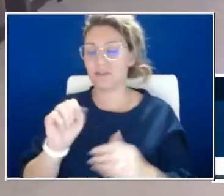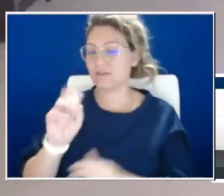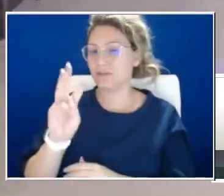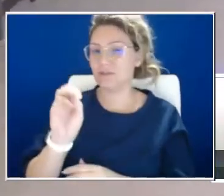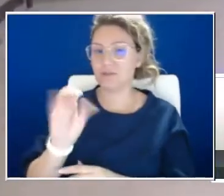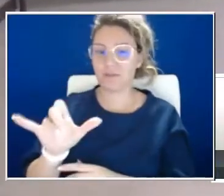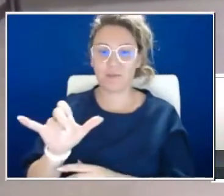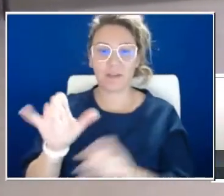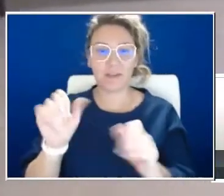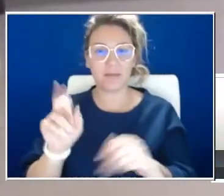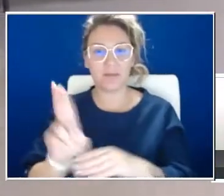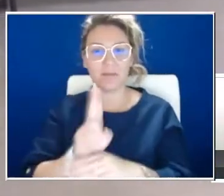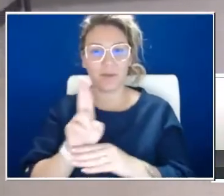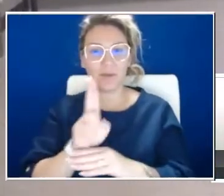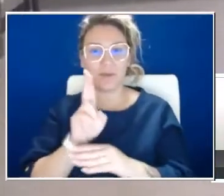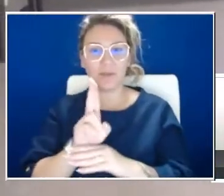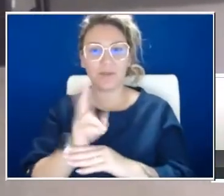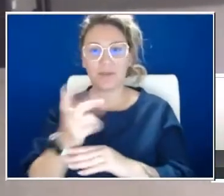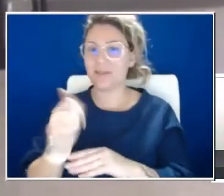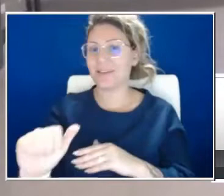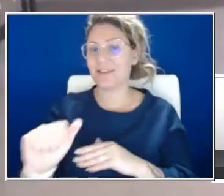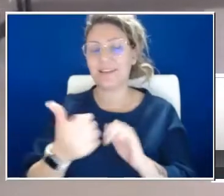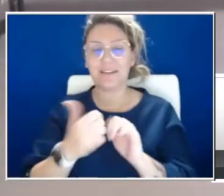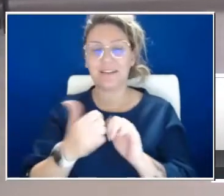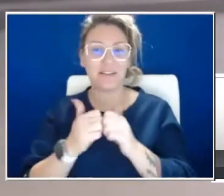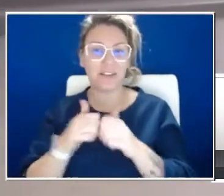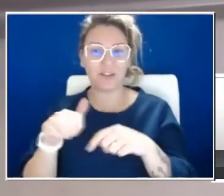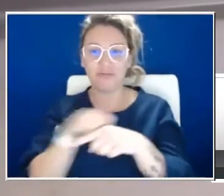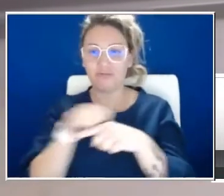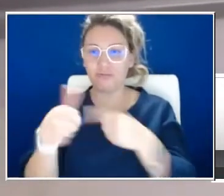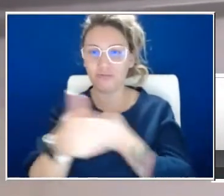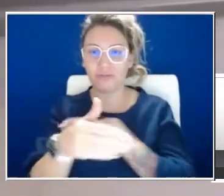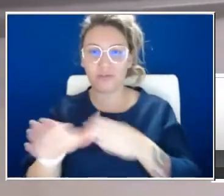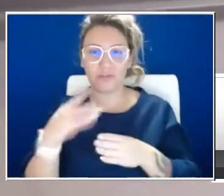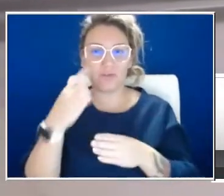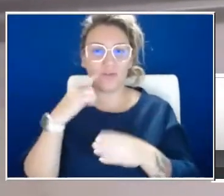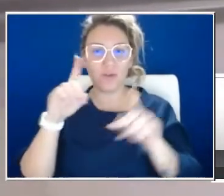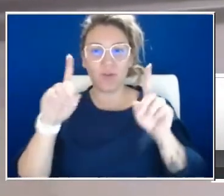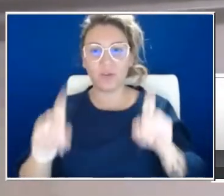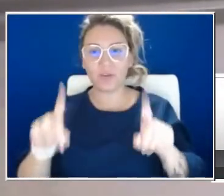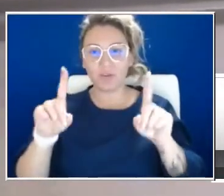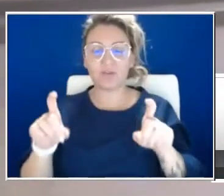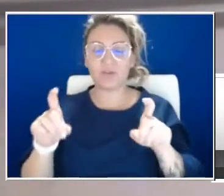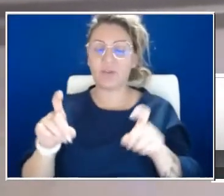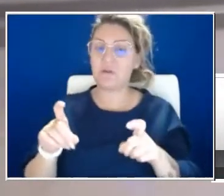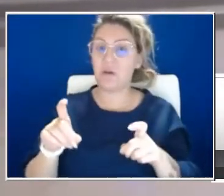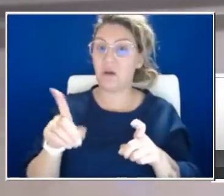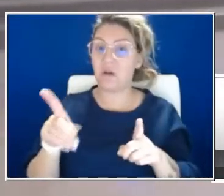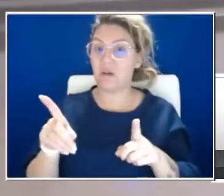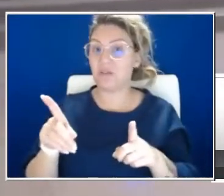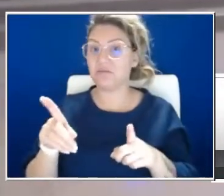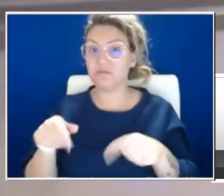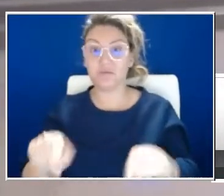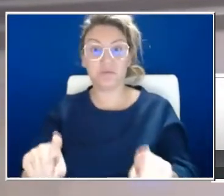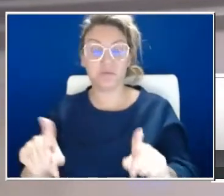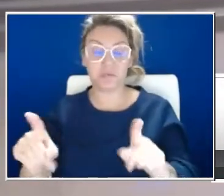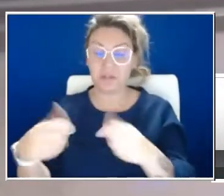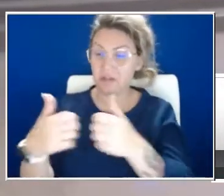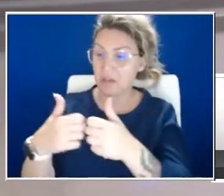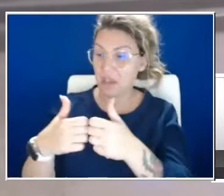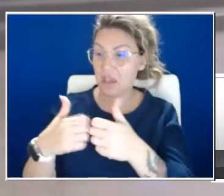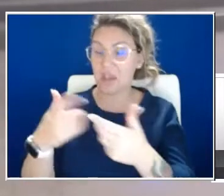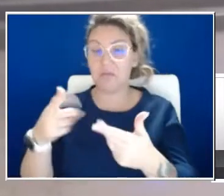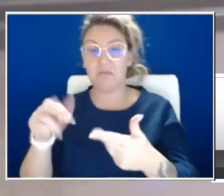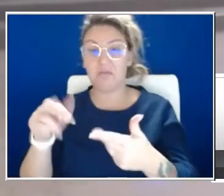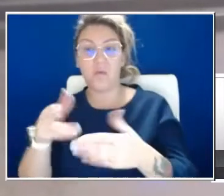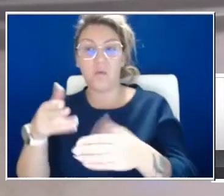be utilized in the athletic training room for baseline testing. It can be utilized on the sideline for post-injury testing. It can be used in the clinic. And